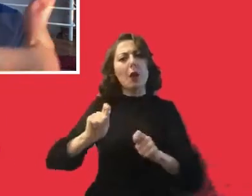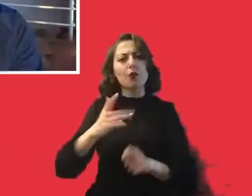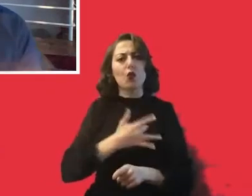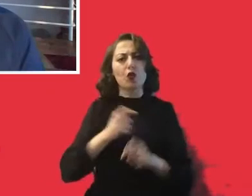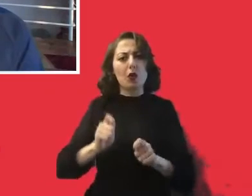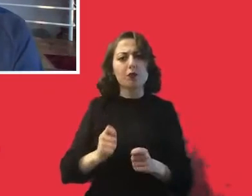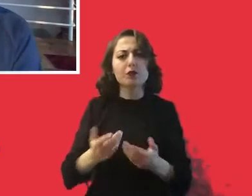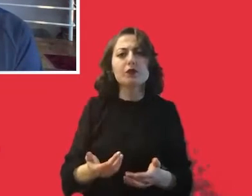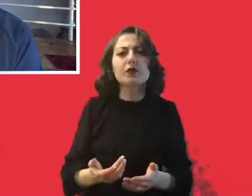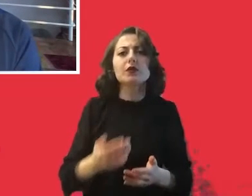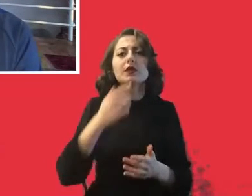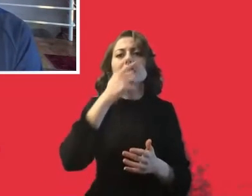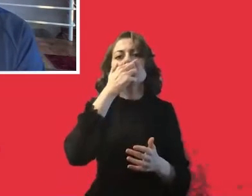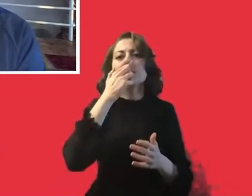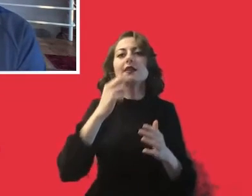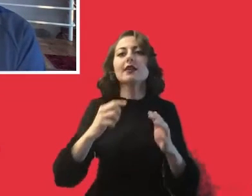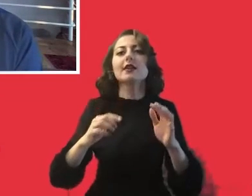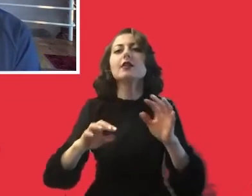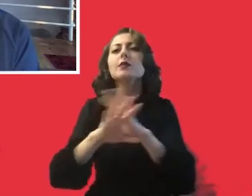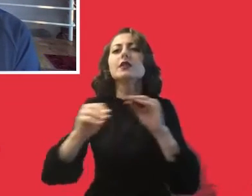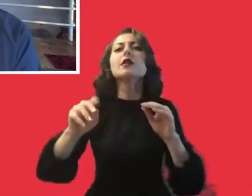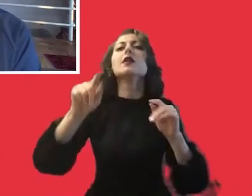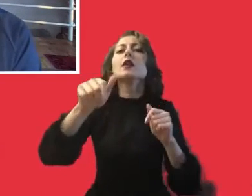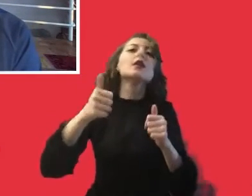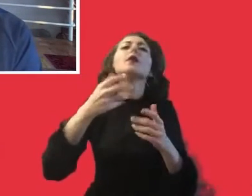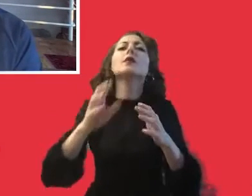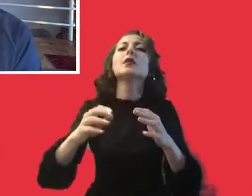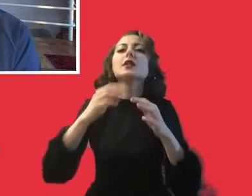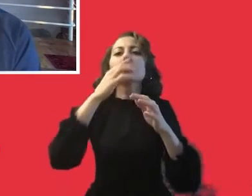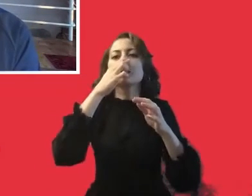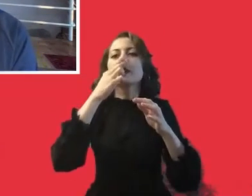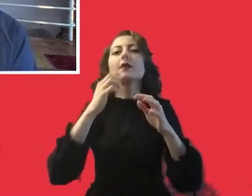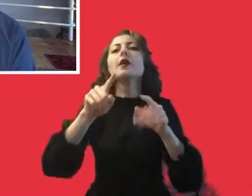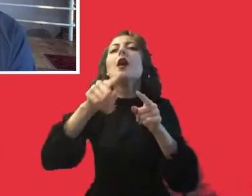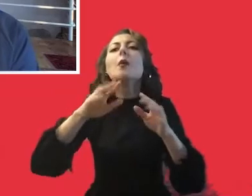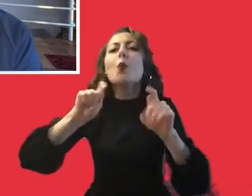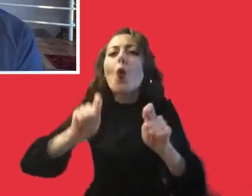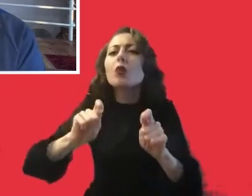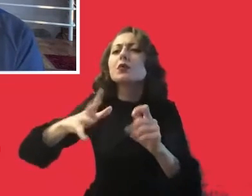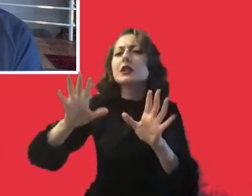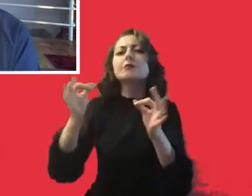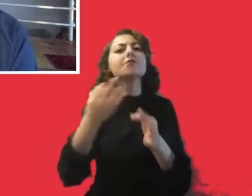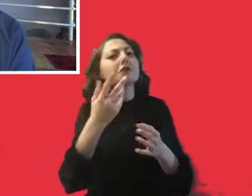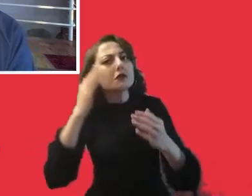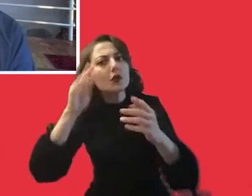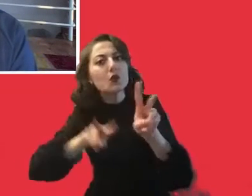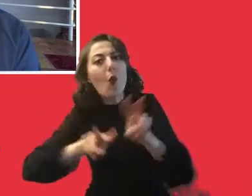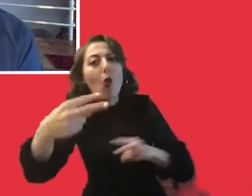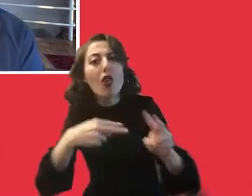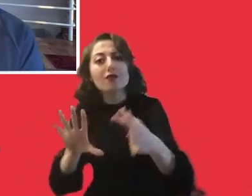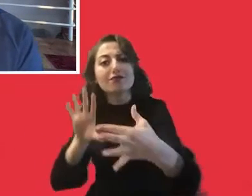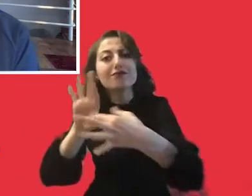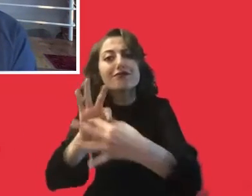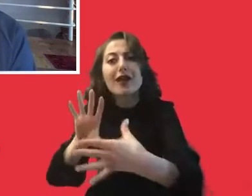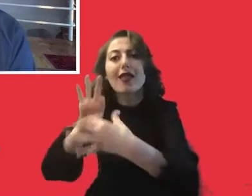situation is. And I am the leader for 22 years. And in the panels, as of the morning, in every panel, I have witnessed